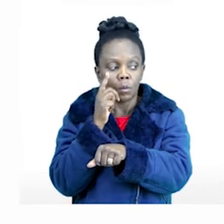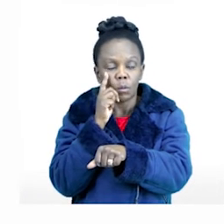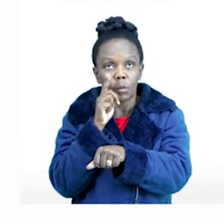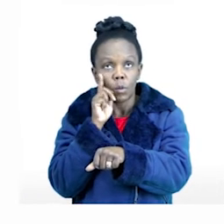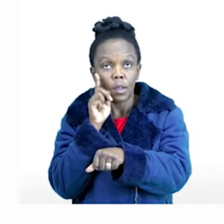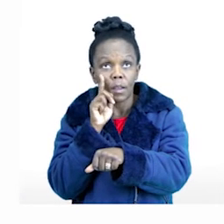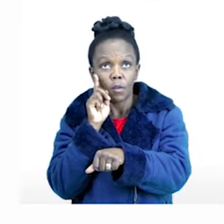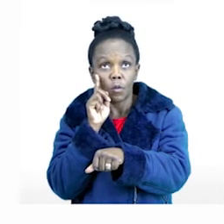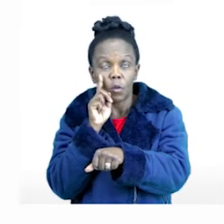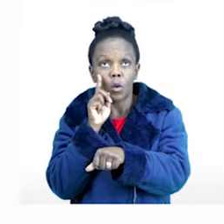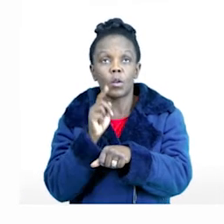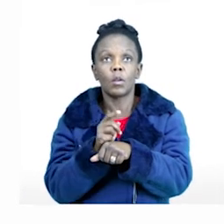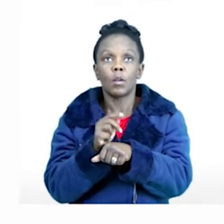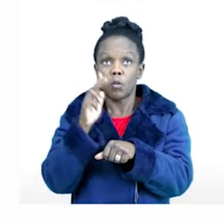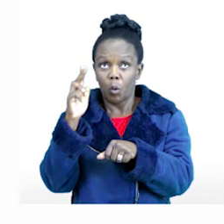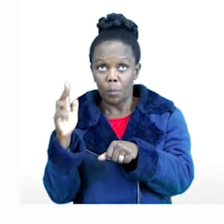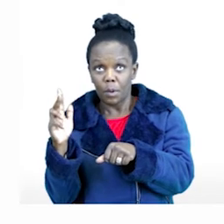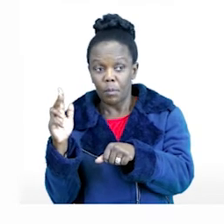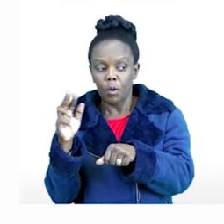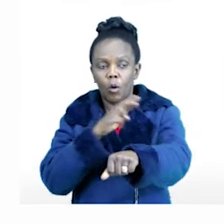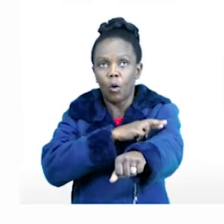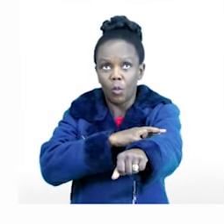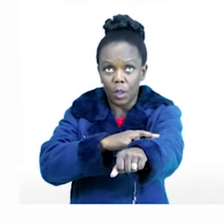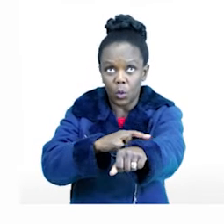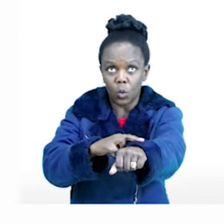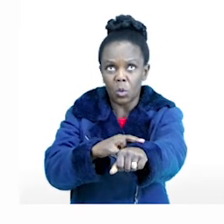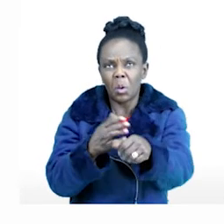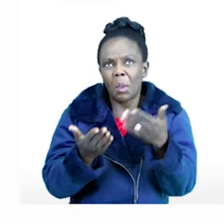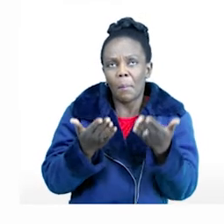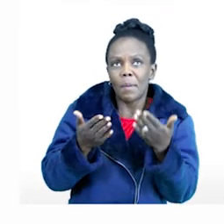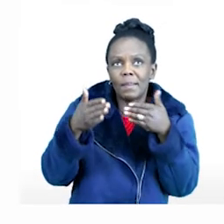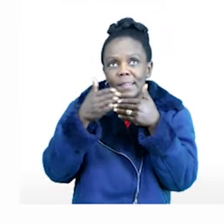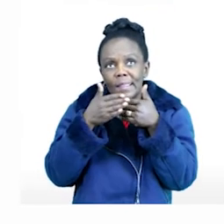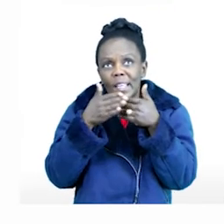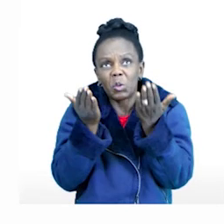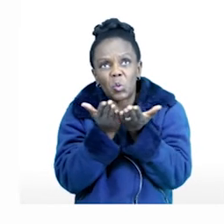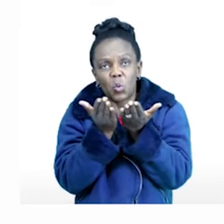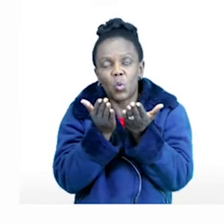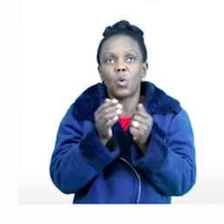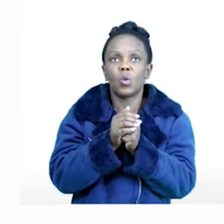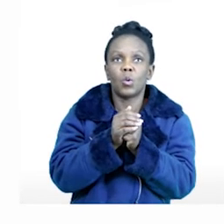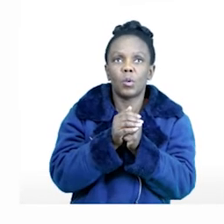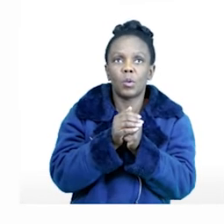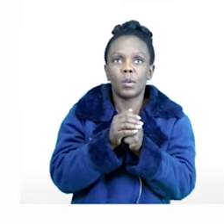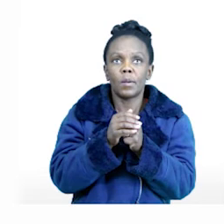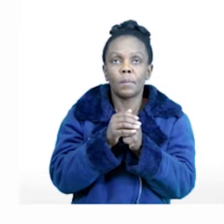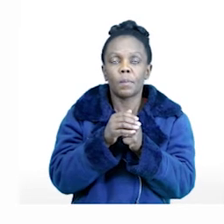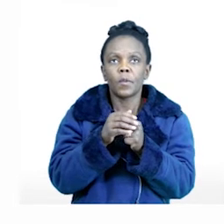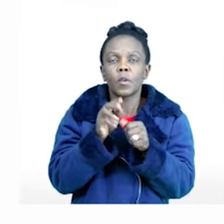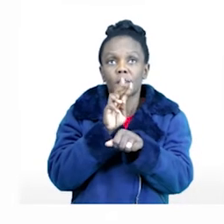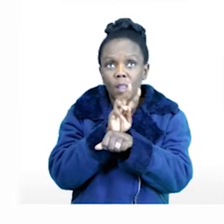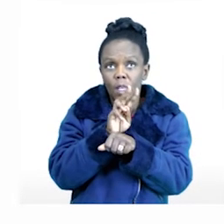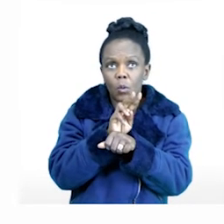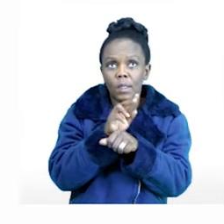it may be near a community where people live. The next one is a stop sign, which is very simple to remember because